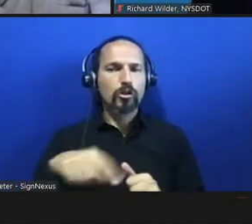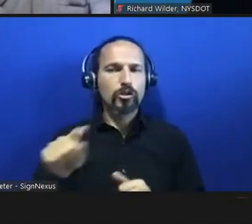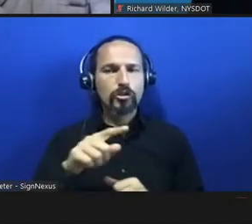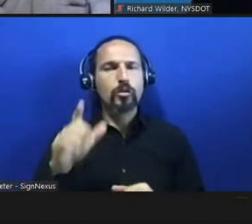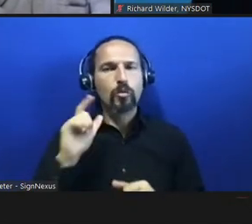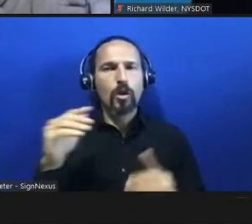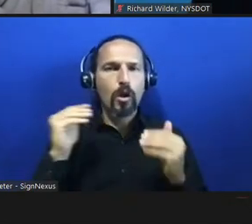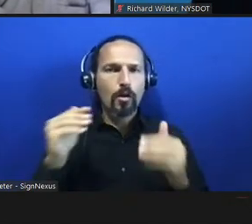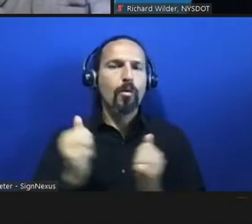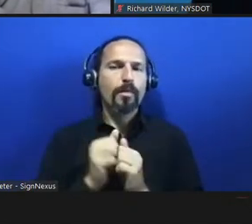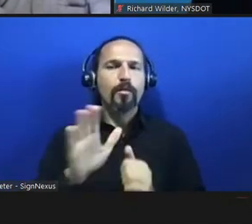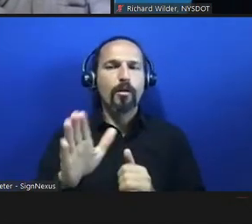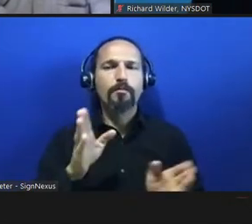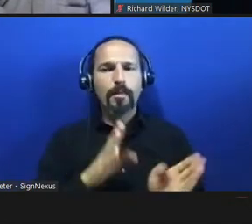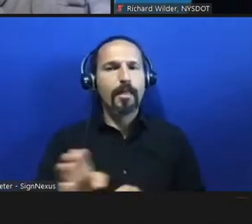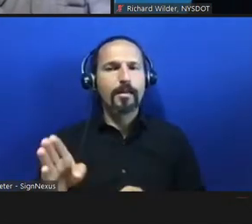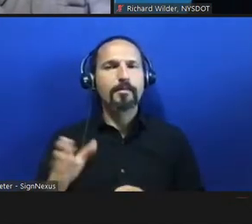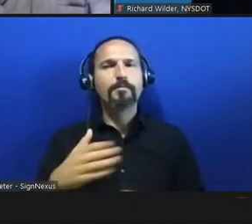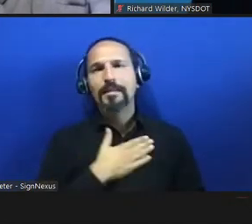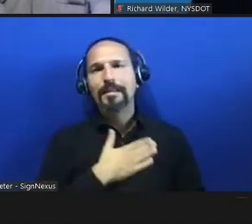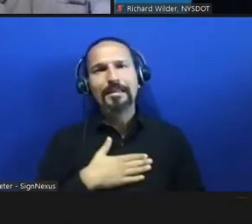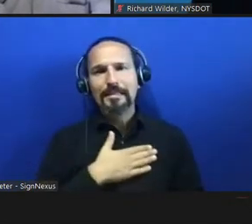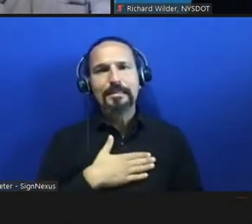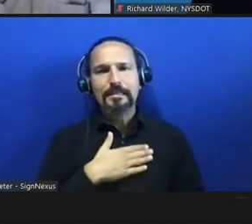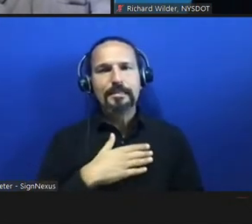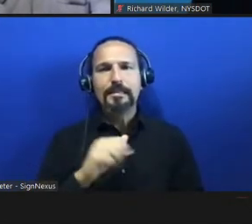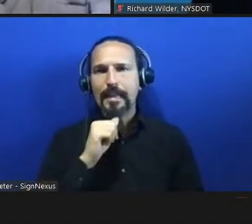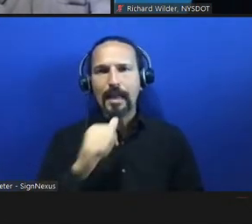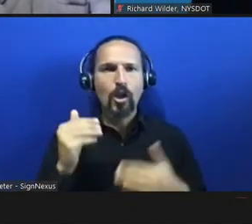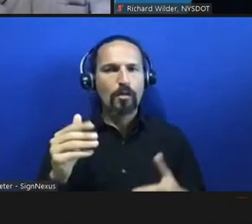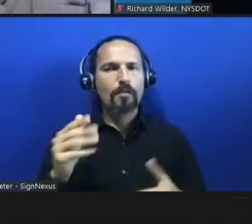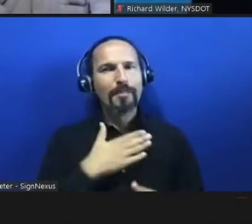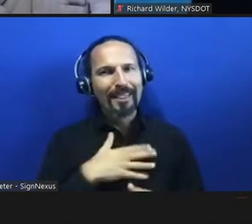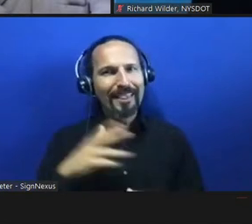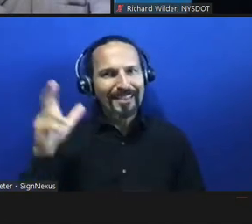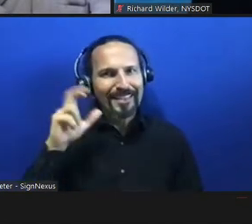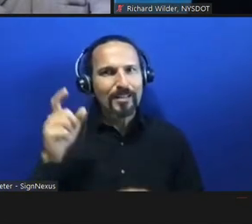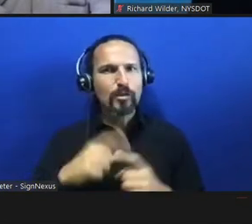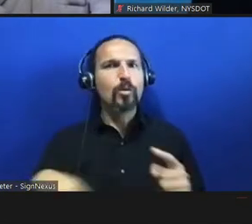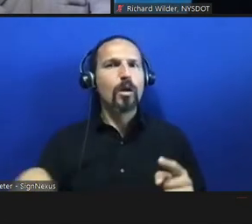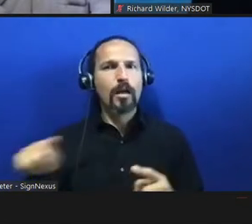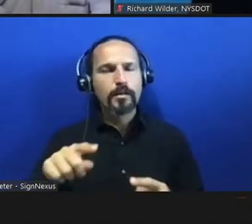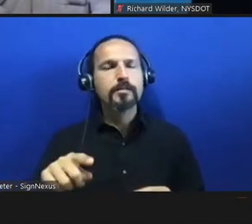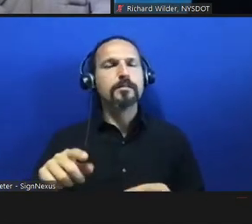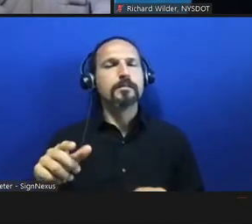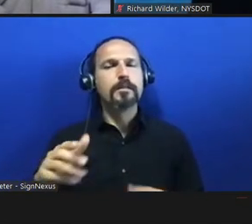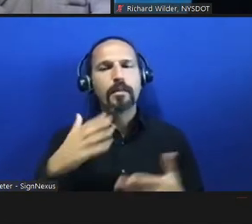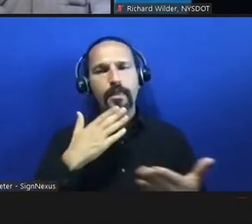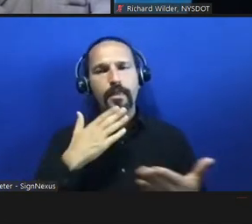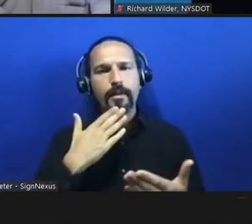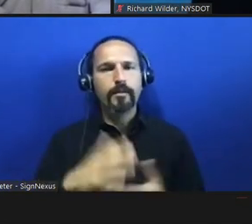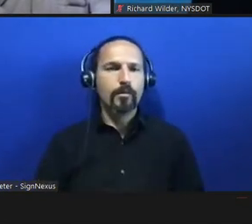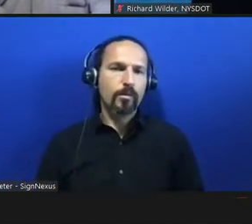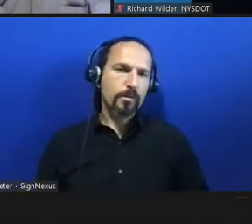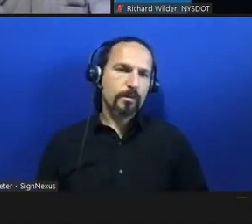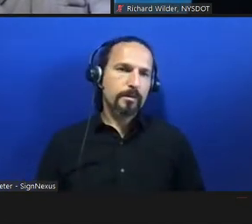Forge ahead with your plans please don't do that please listen to us thank you